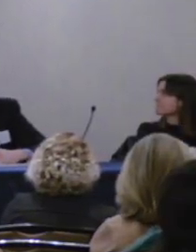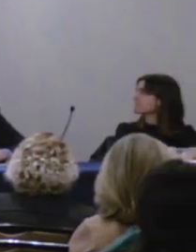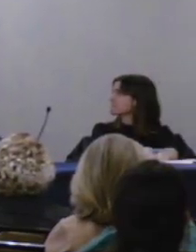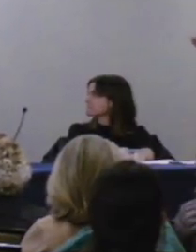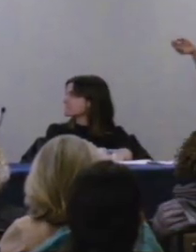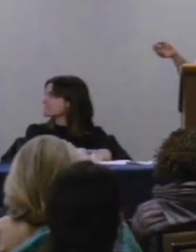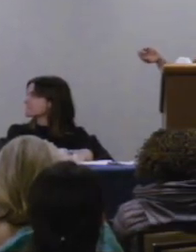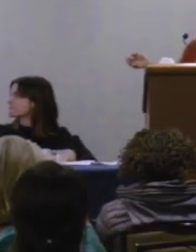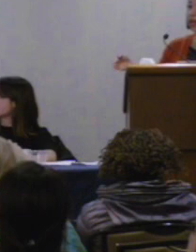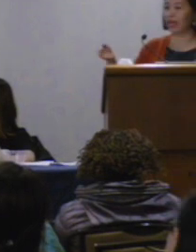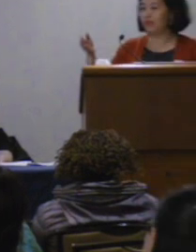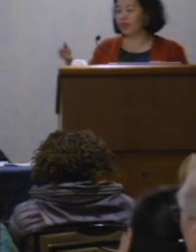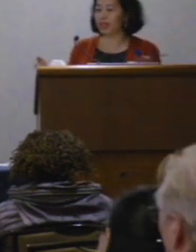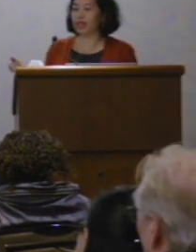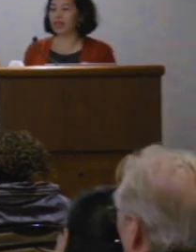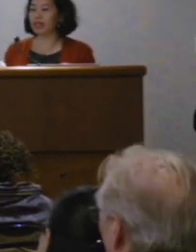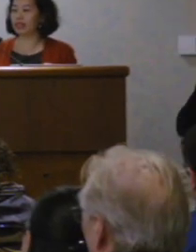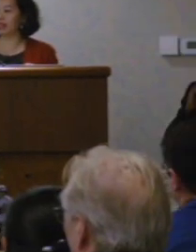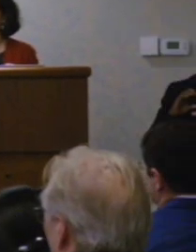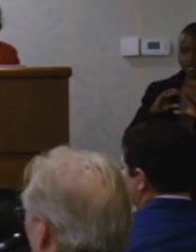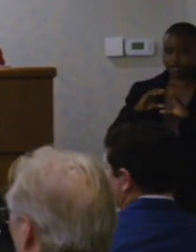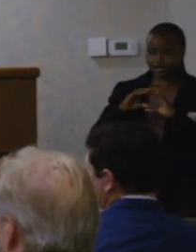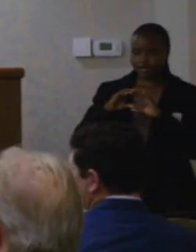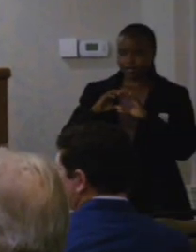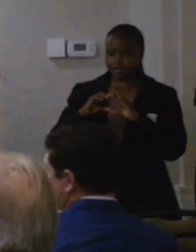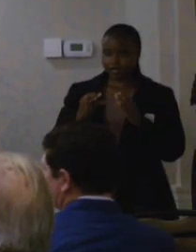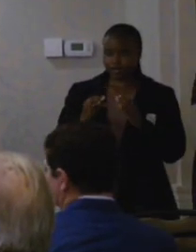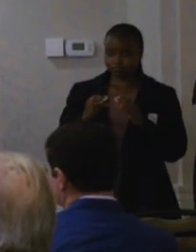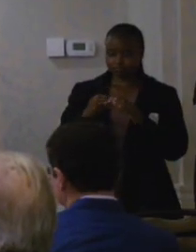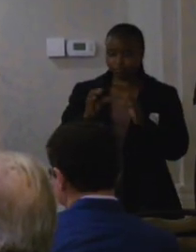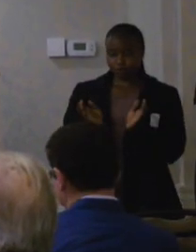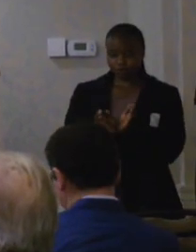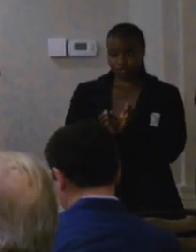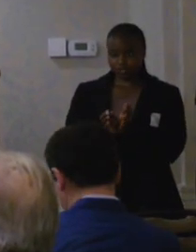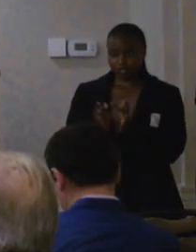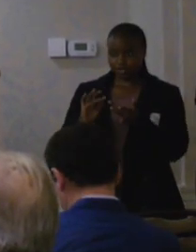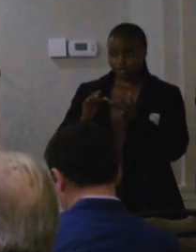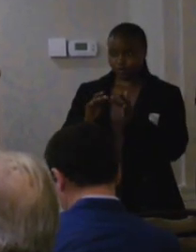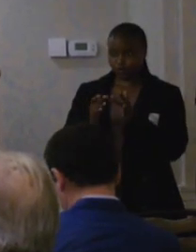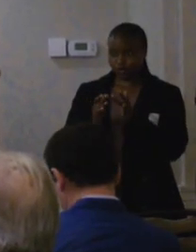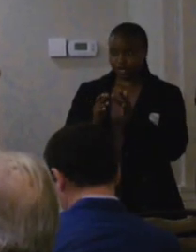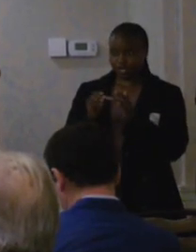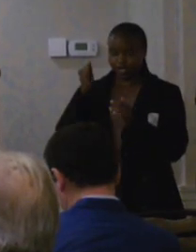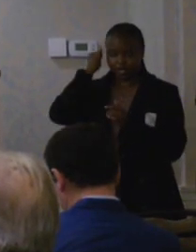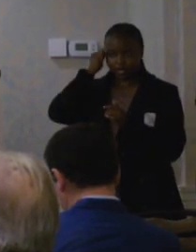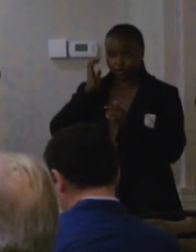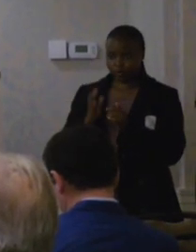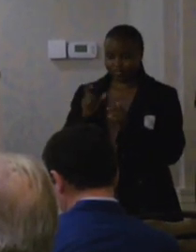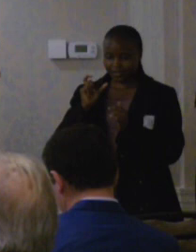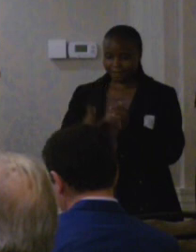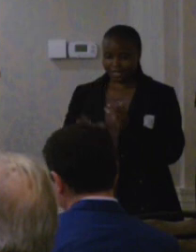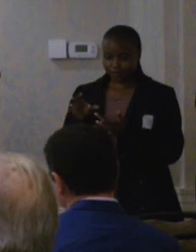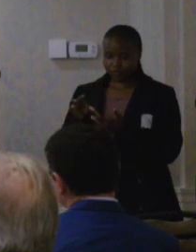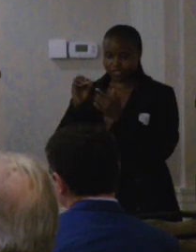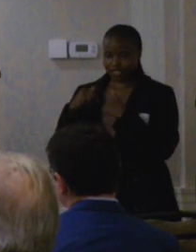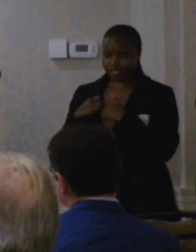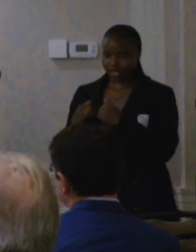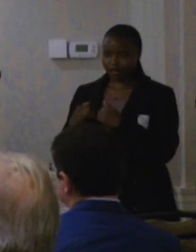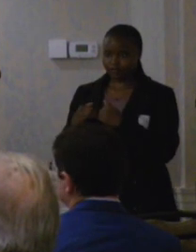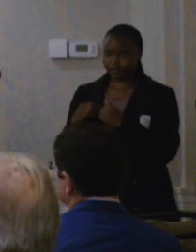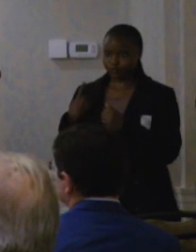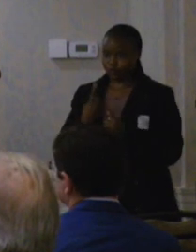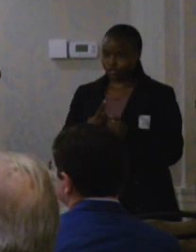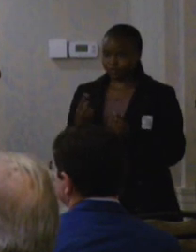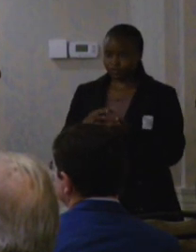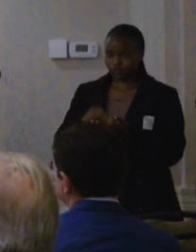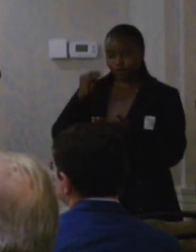community, and even that in the online course, the participant have a chance to individual learning, but